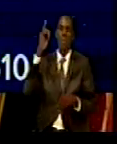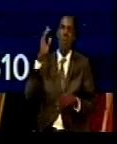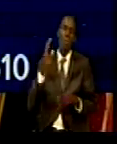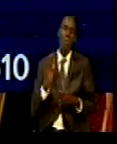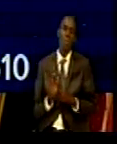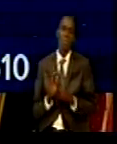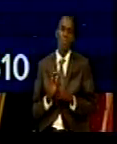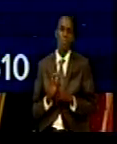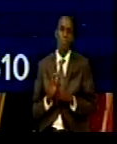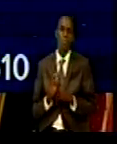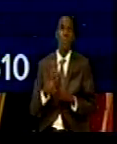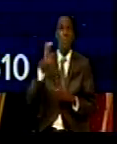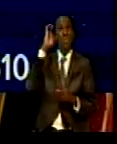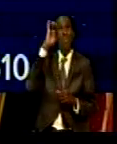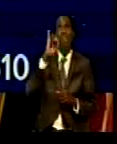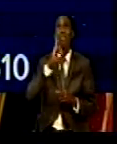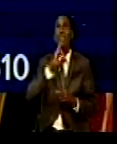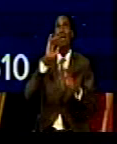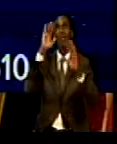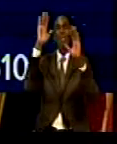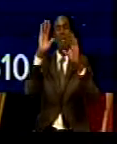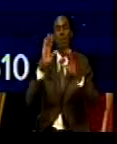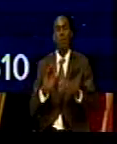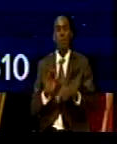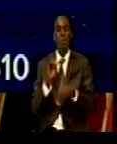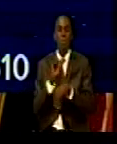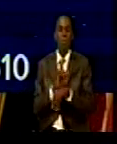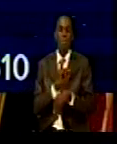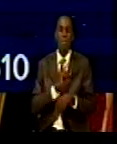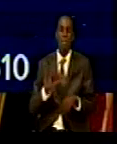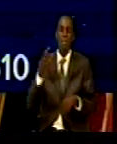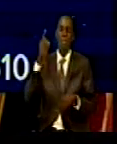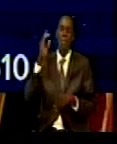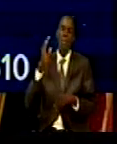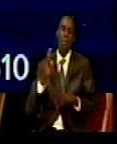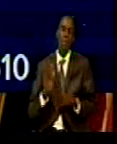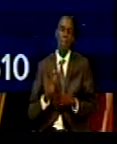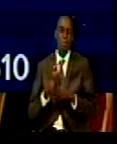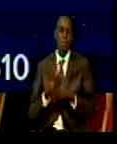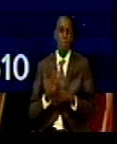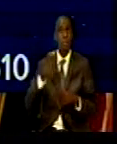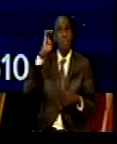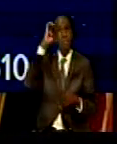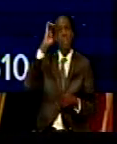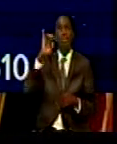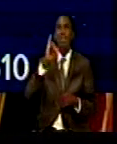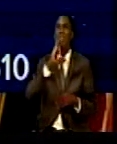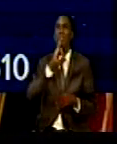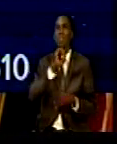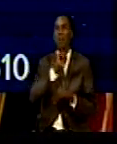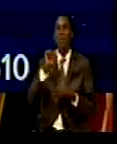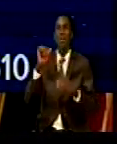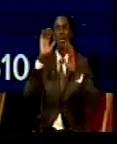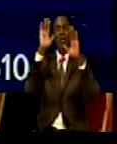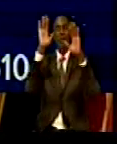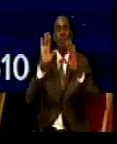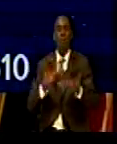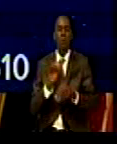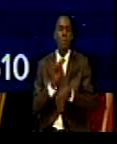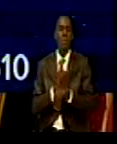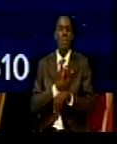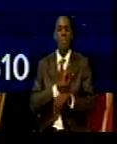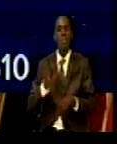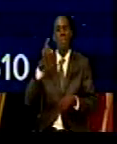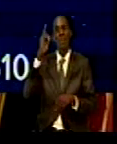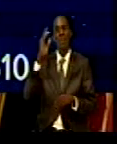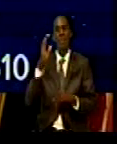God. He's a miracle working God. Sing and praise the name of the Lord.